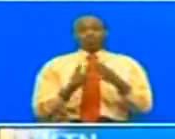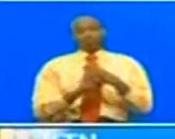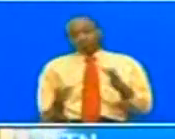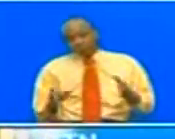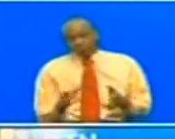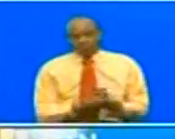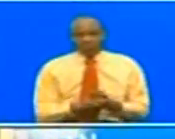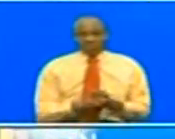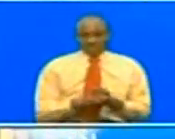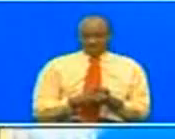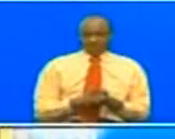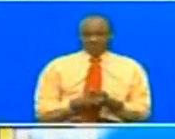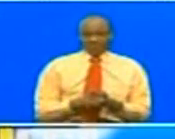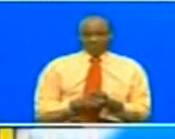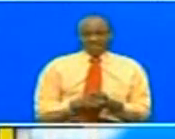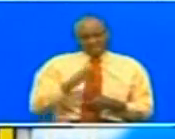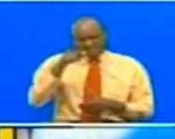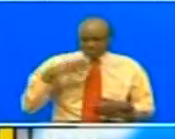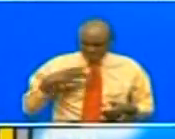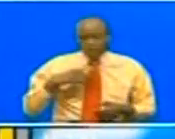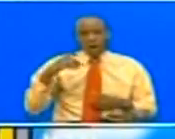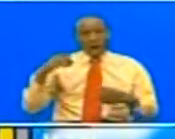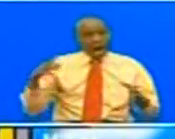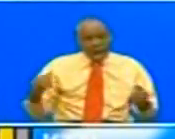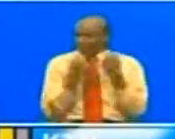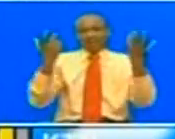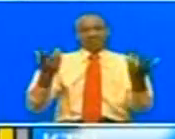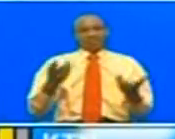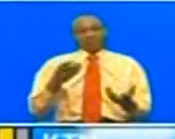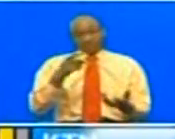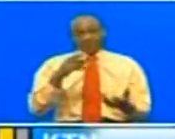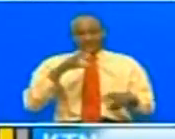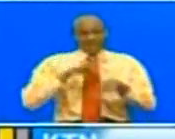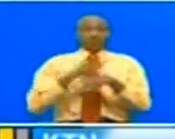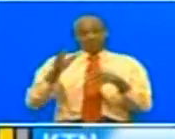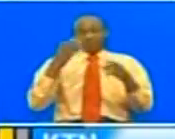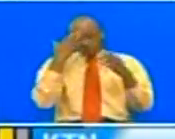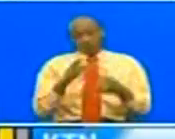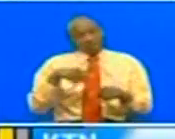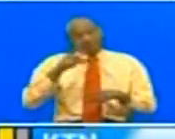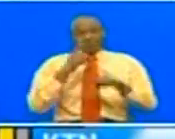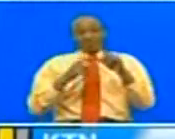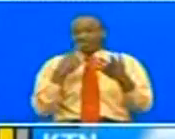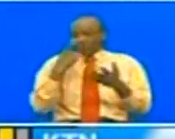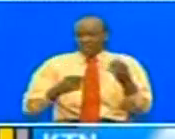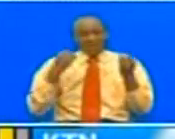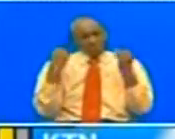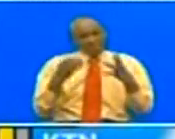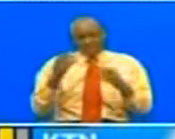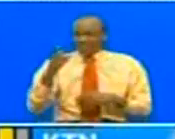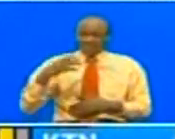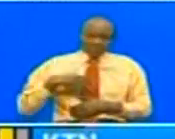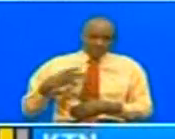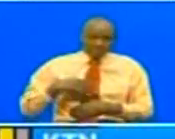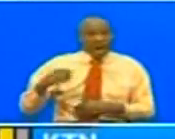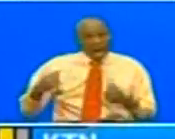of the time, it's usually an ambush from the other side. So their experience is that most of the time, that is not the